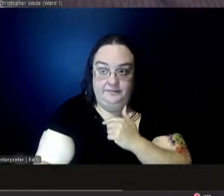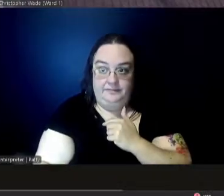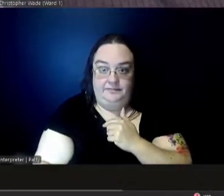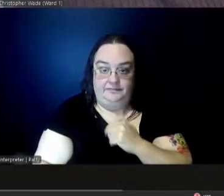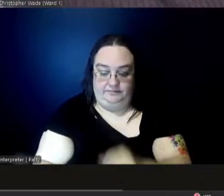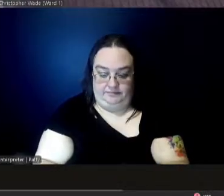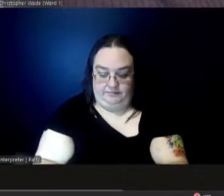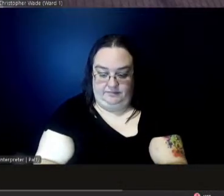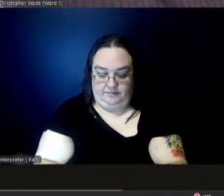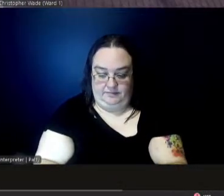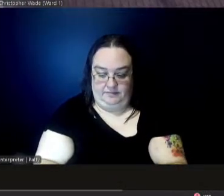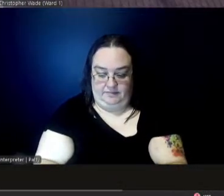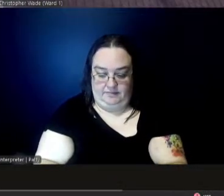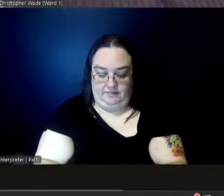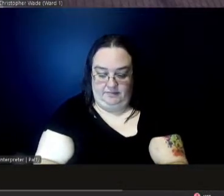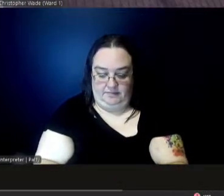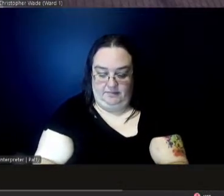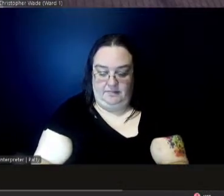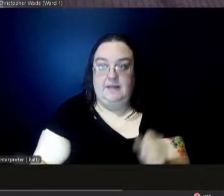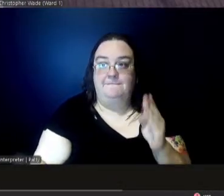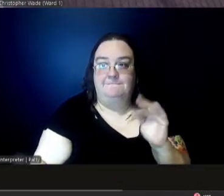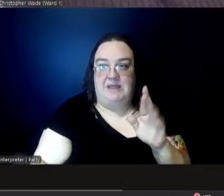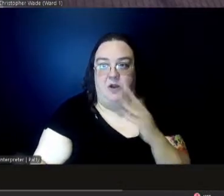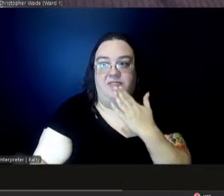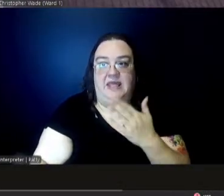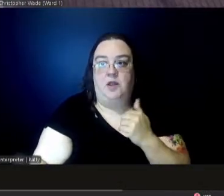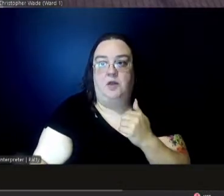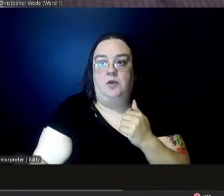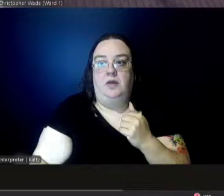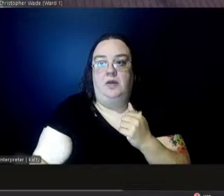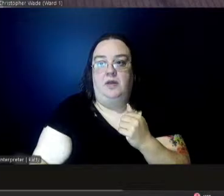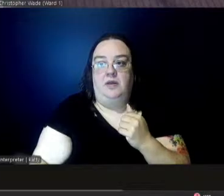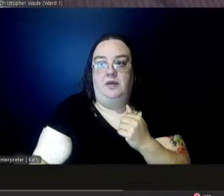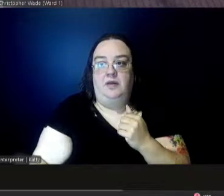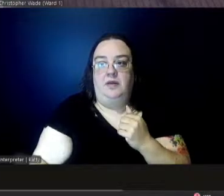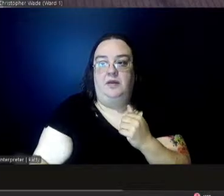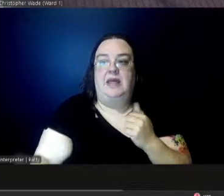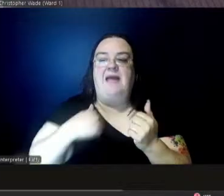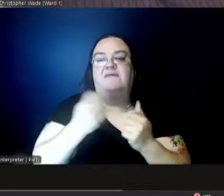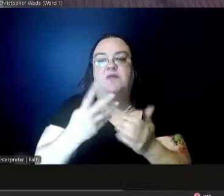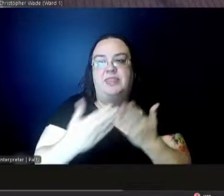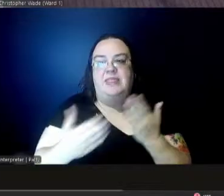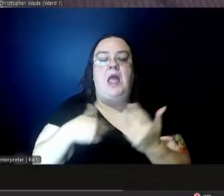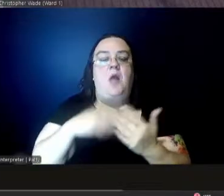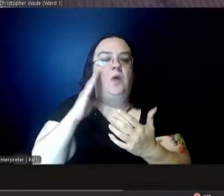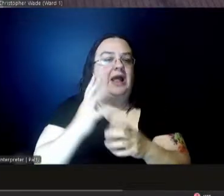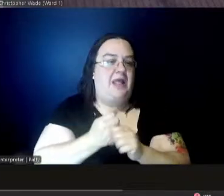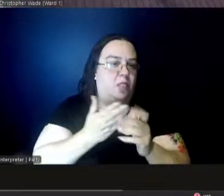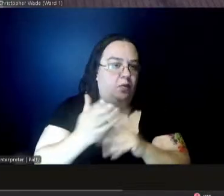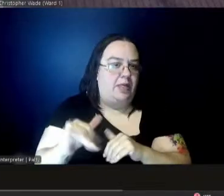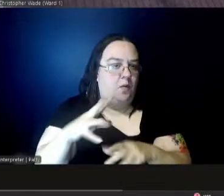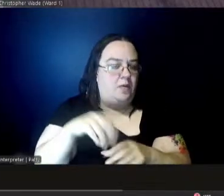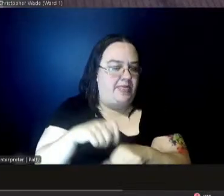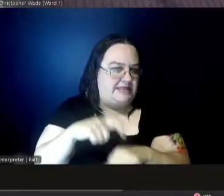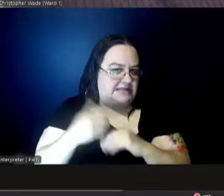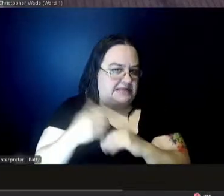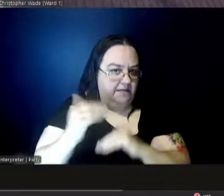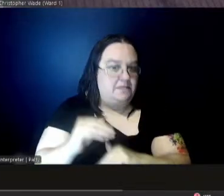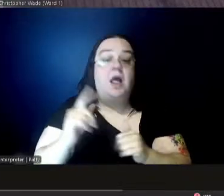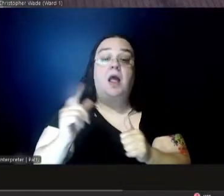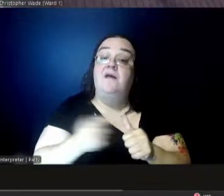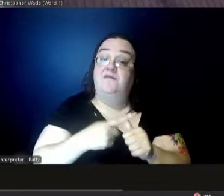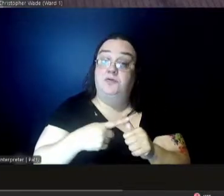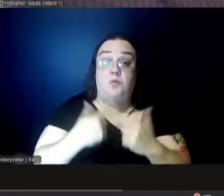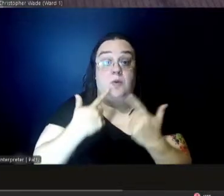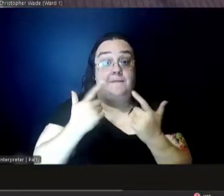Thank you, Councilmember. I have a few quick items. I will get through them in the time allotted. I want to first, huge thanks